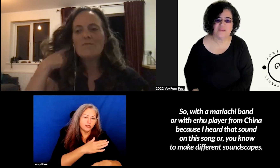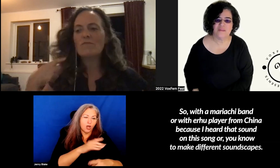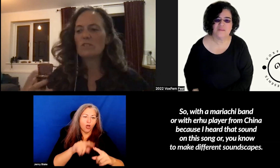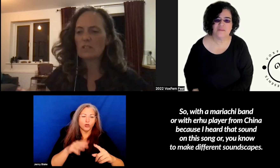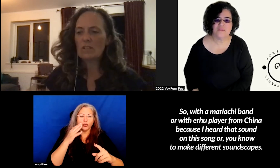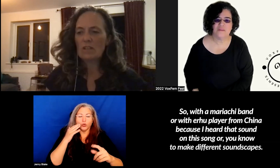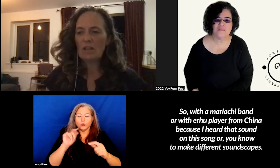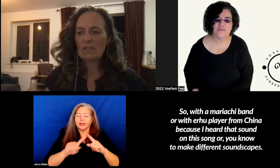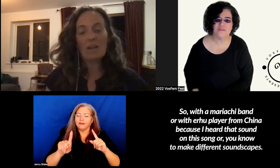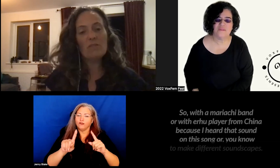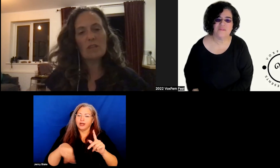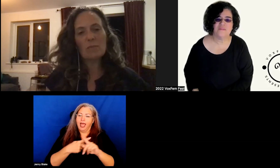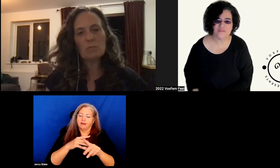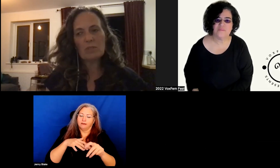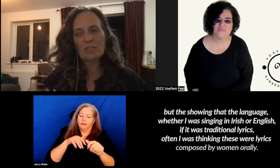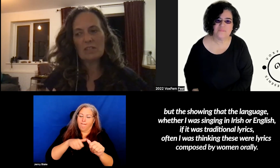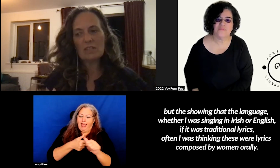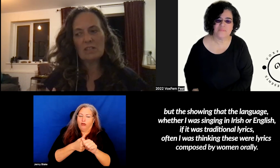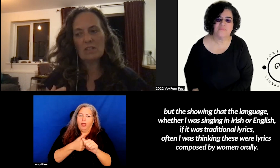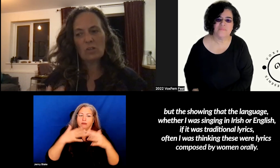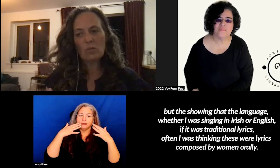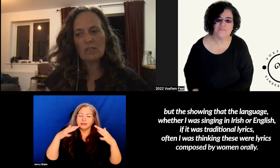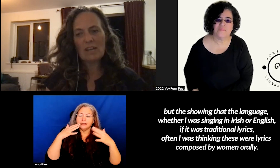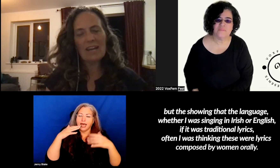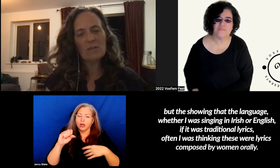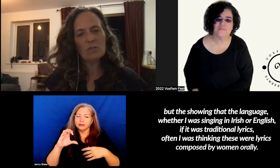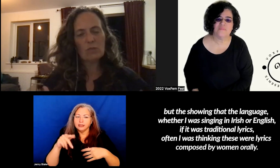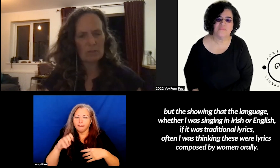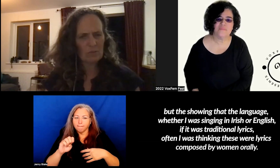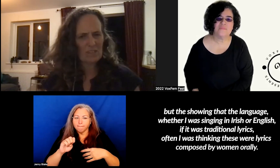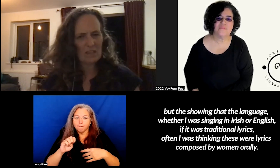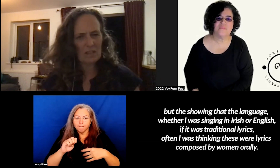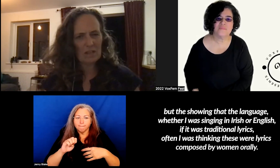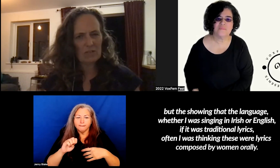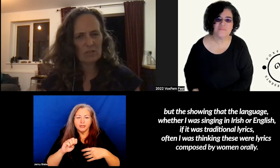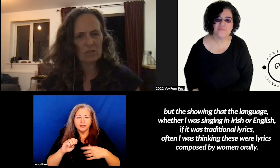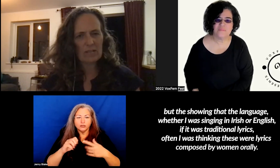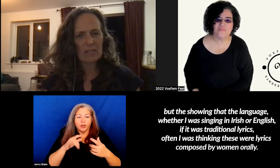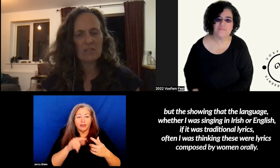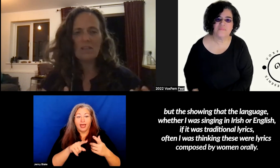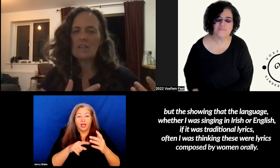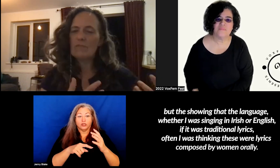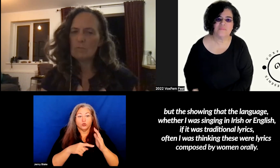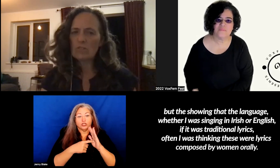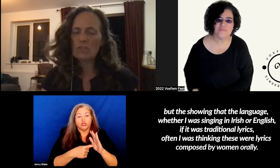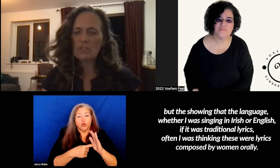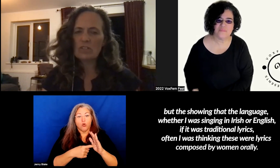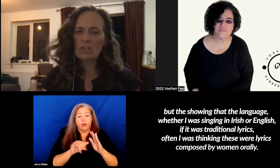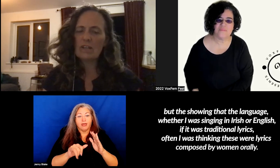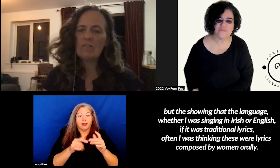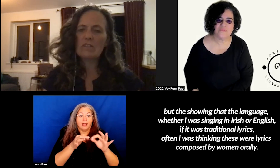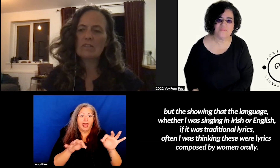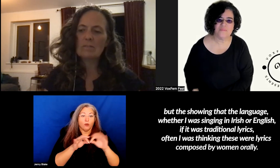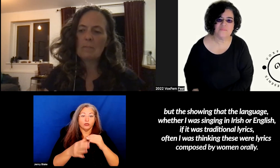make different soundscapes, but the showing that the language, whether I was singing in Irish or English, if it was